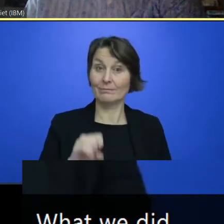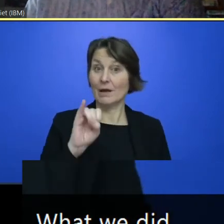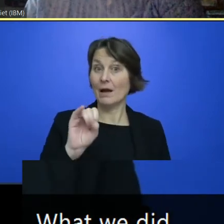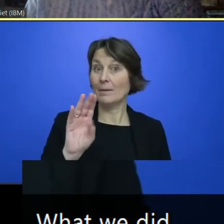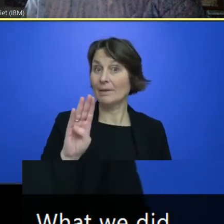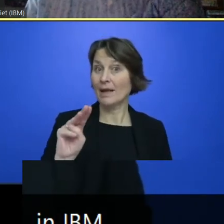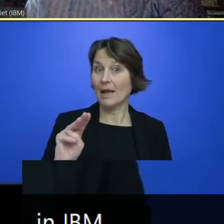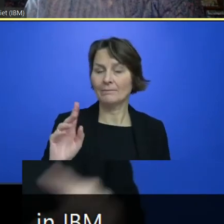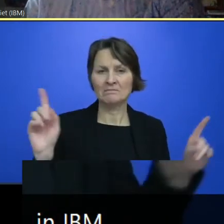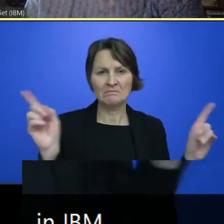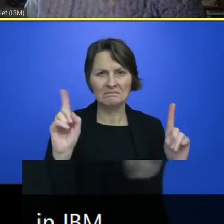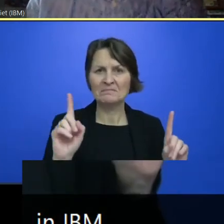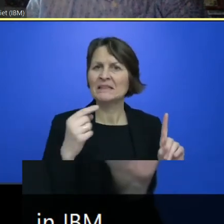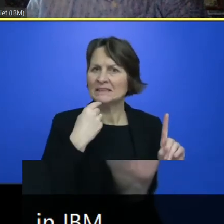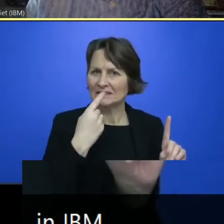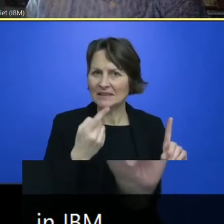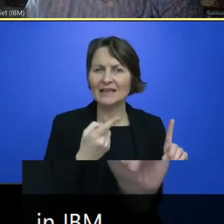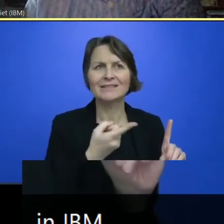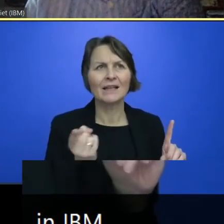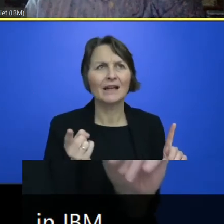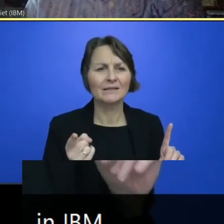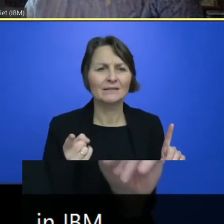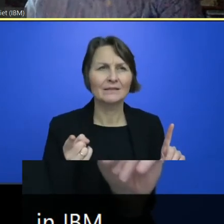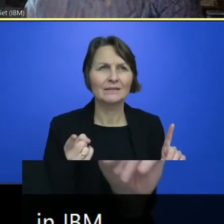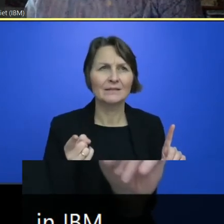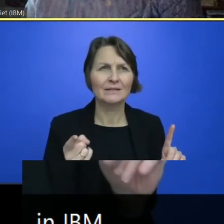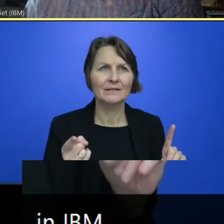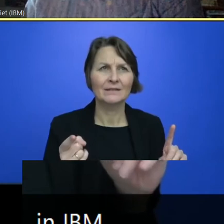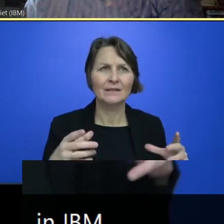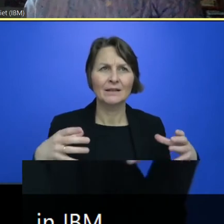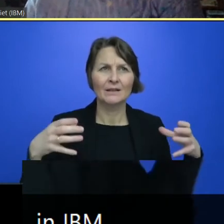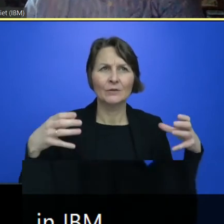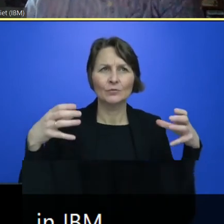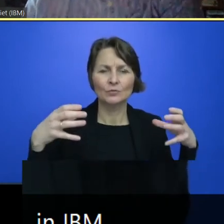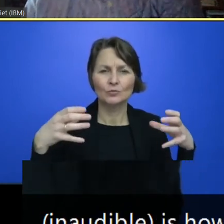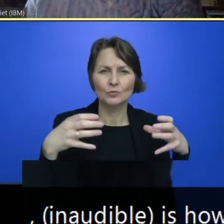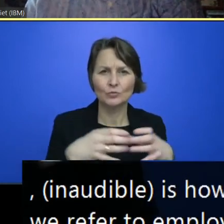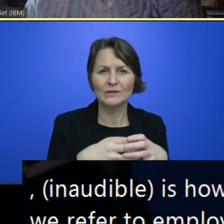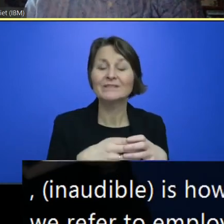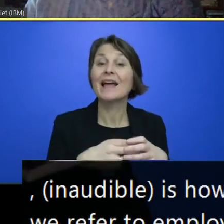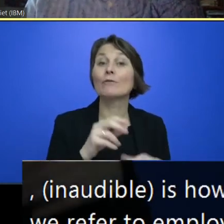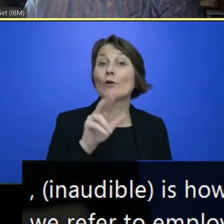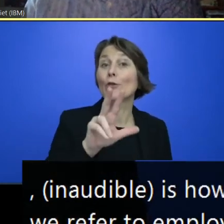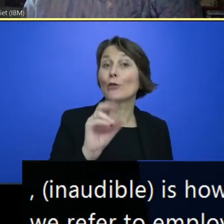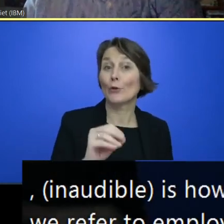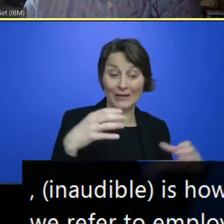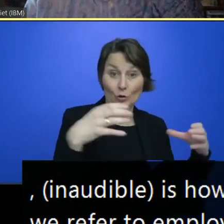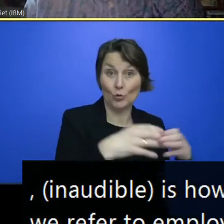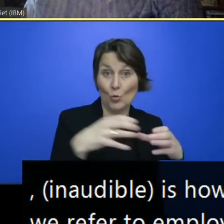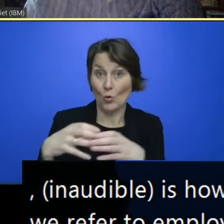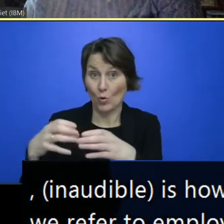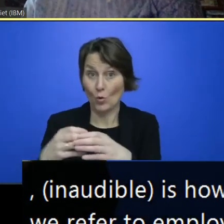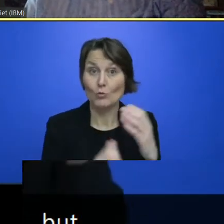how we refer to employee resource group internally. We have more than 30 resource groups worldwide. So